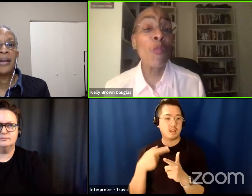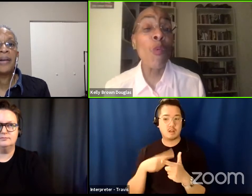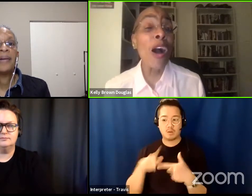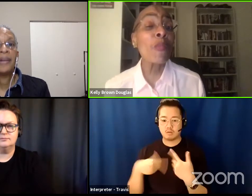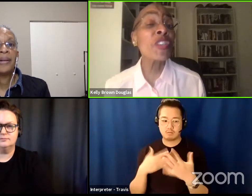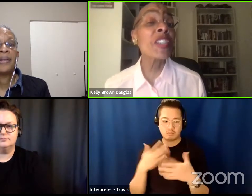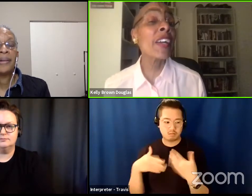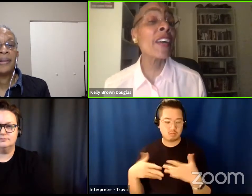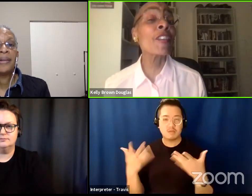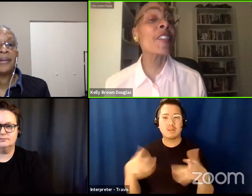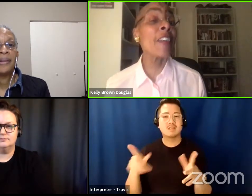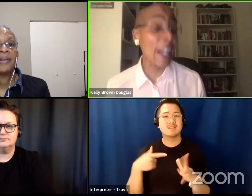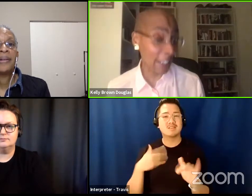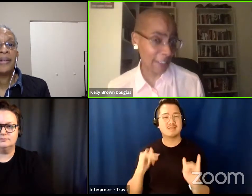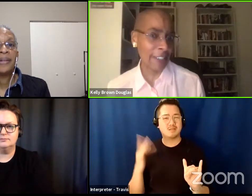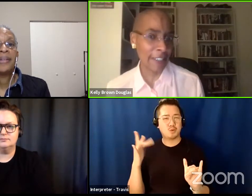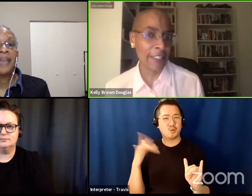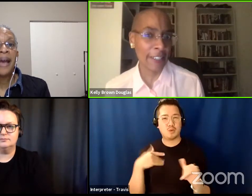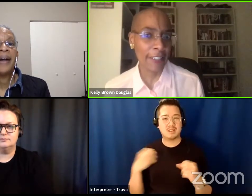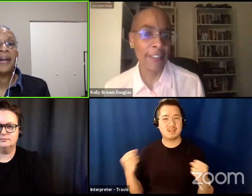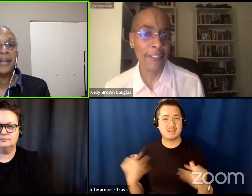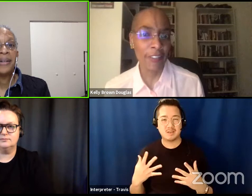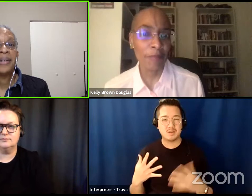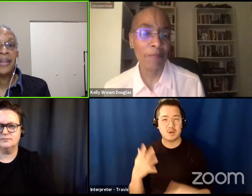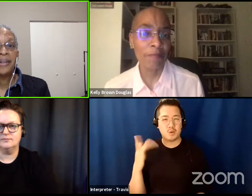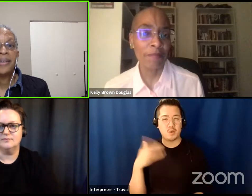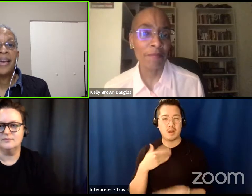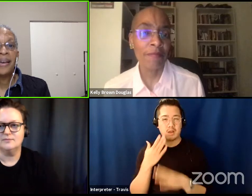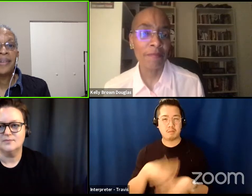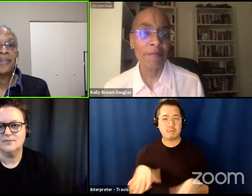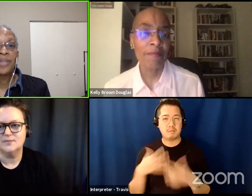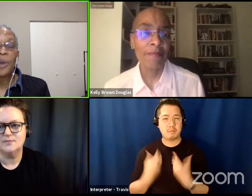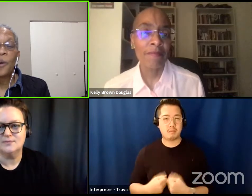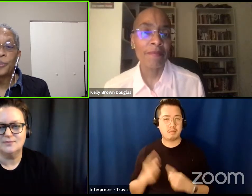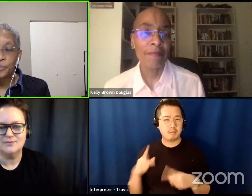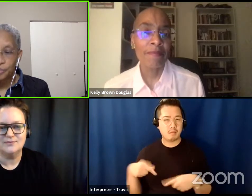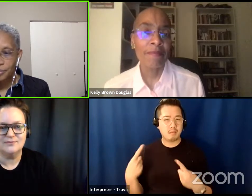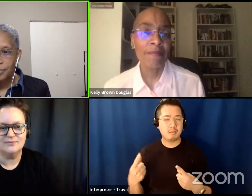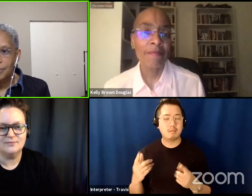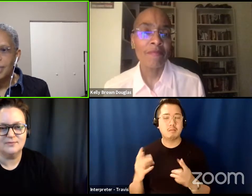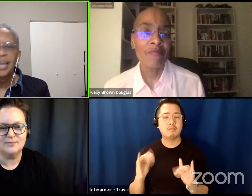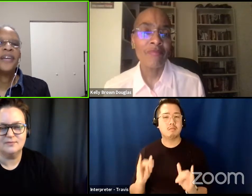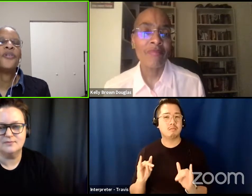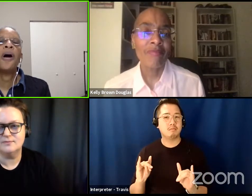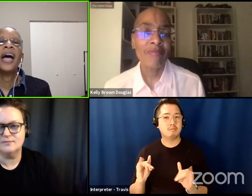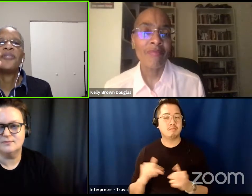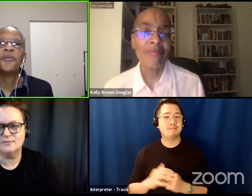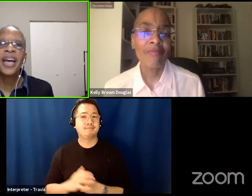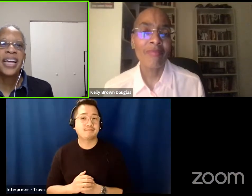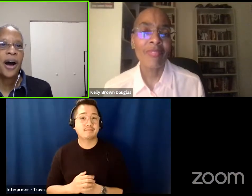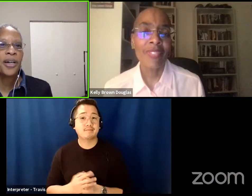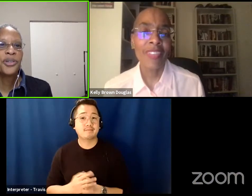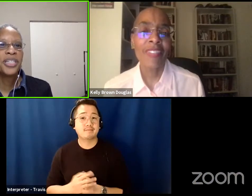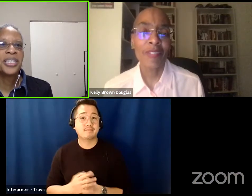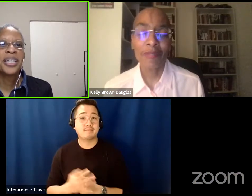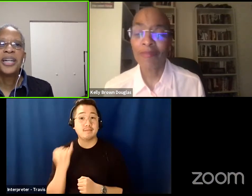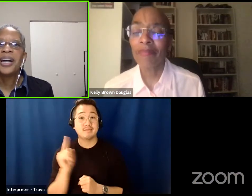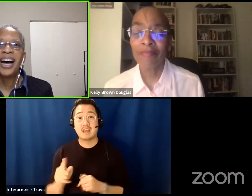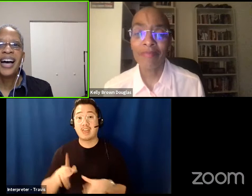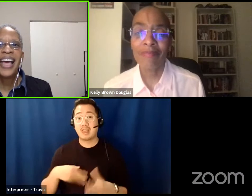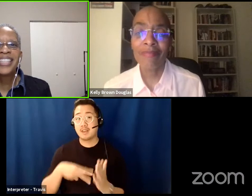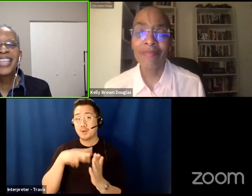for why was she ever silent? Yeah, yeah. So if you all haven't read